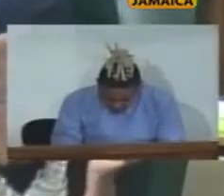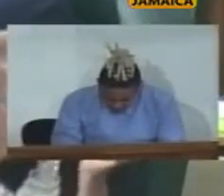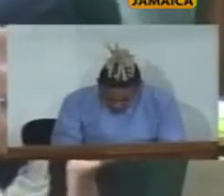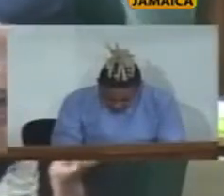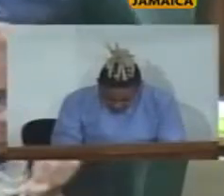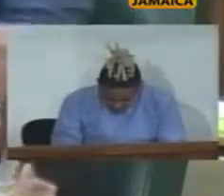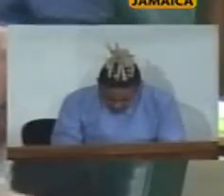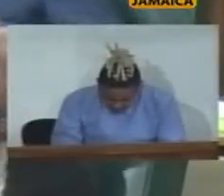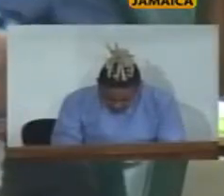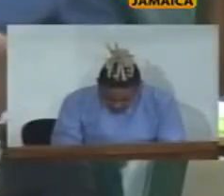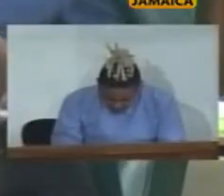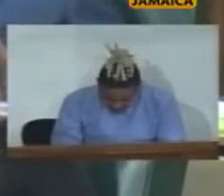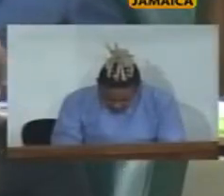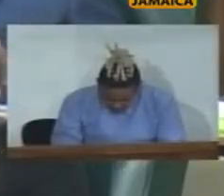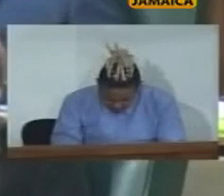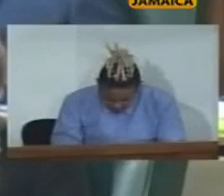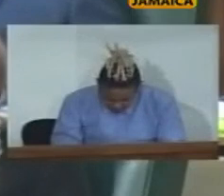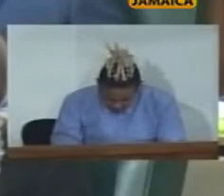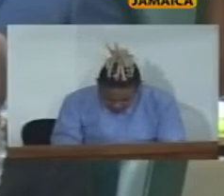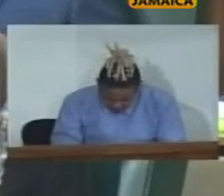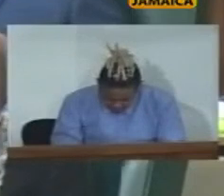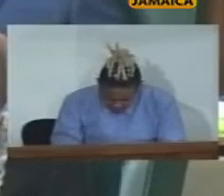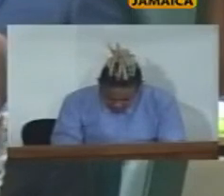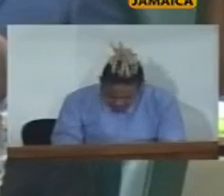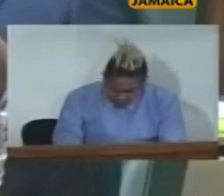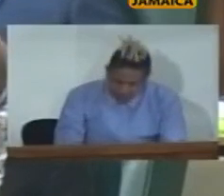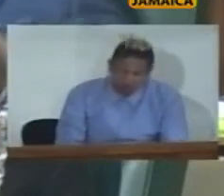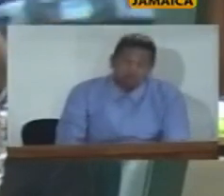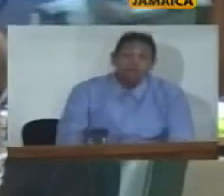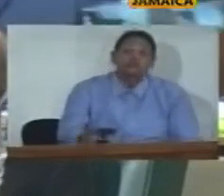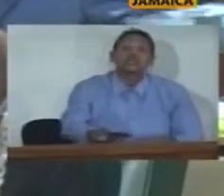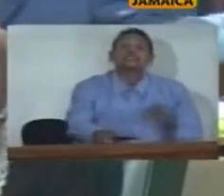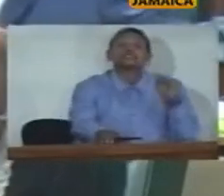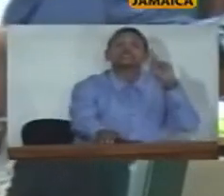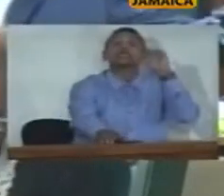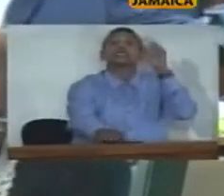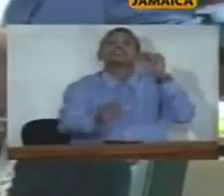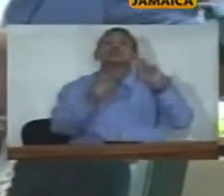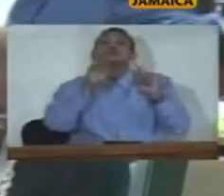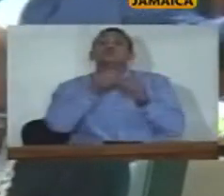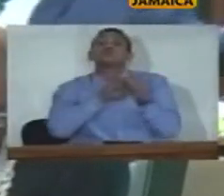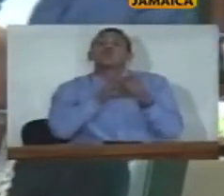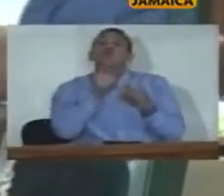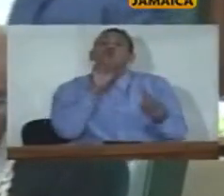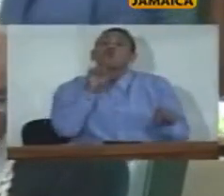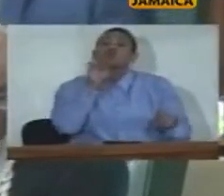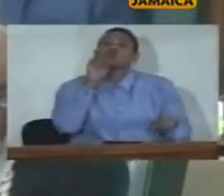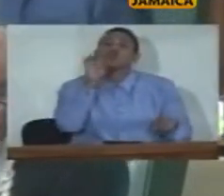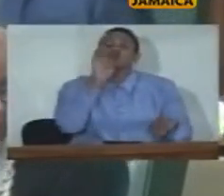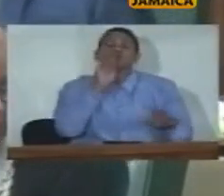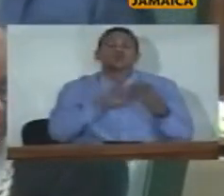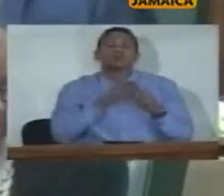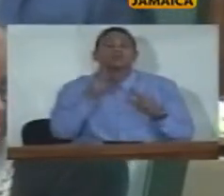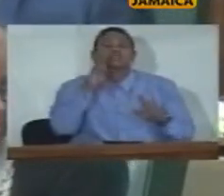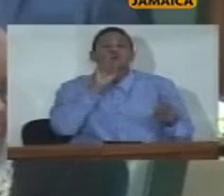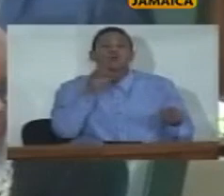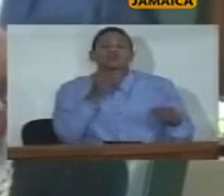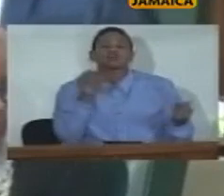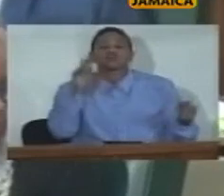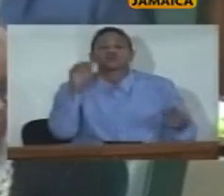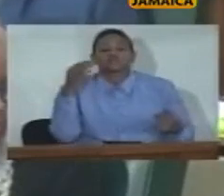and environment in the parish of the St. James Zone, extension of period number 6 order resolution